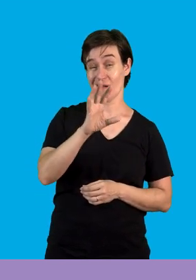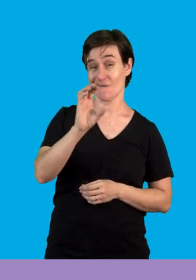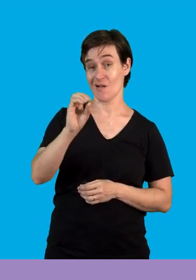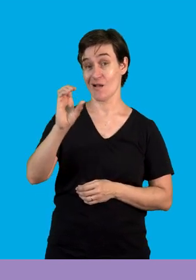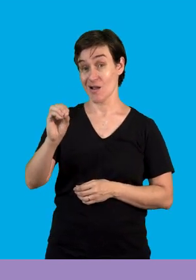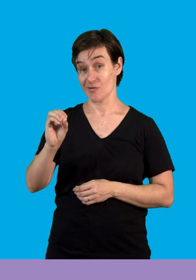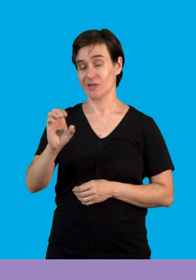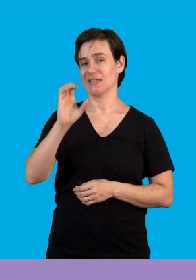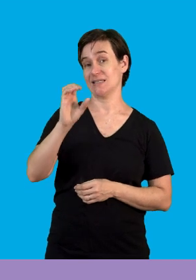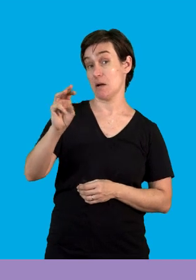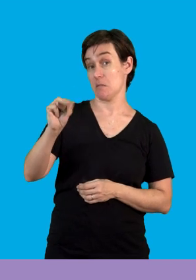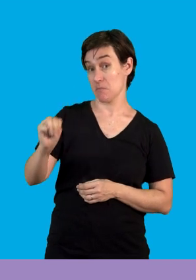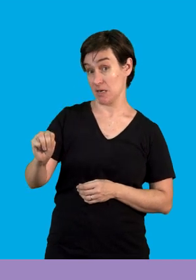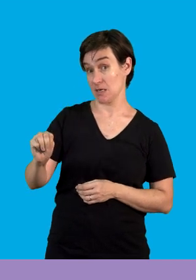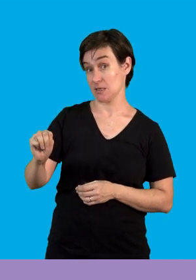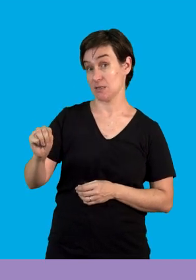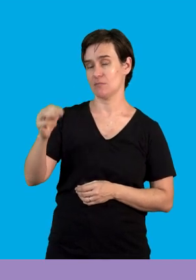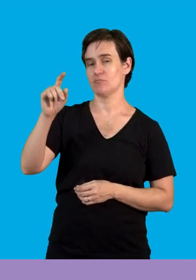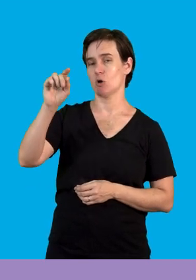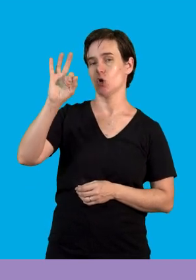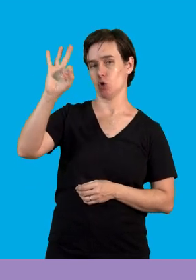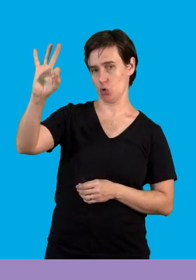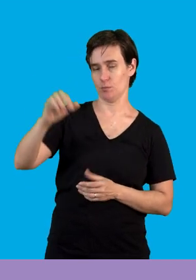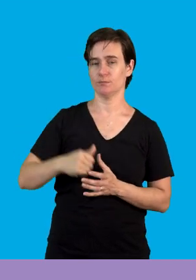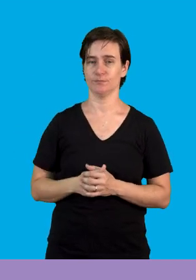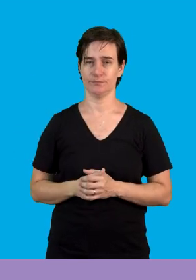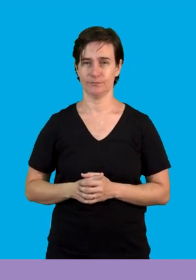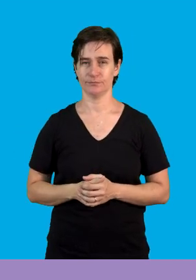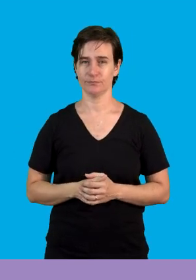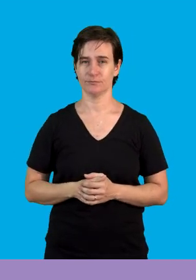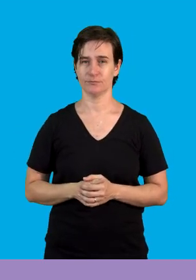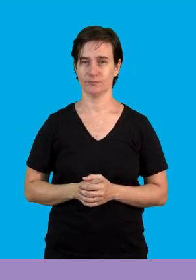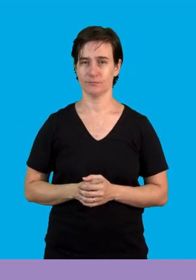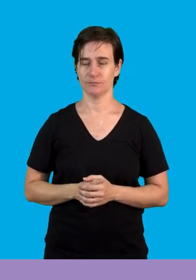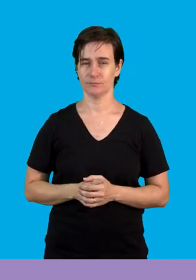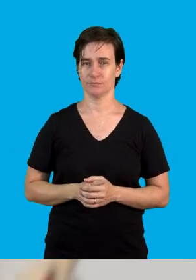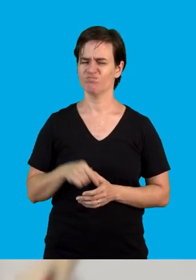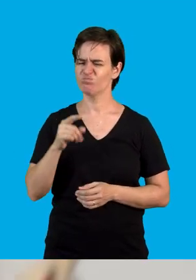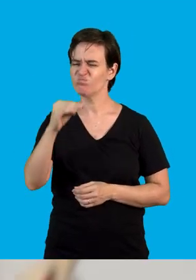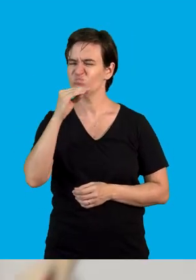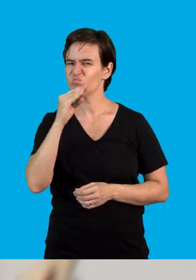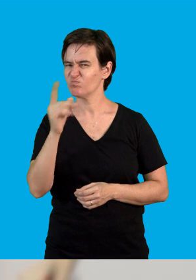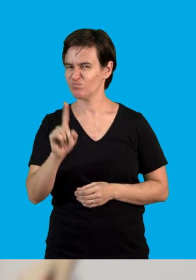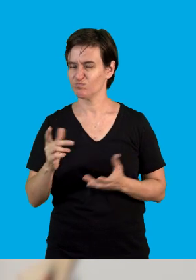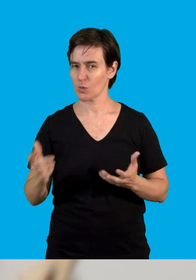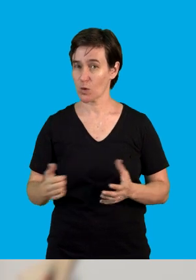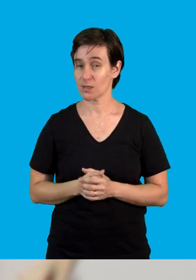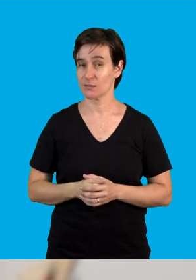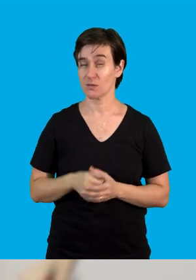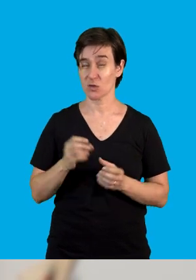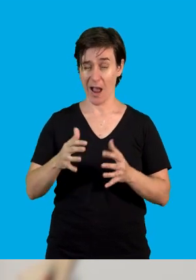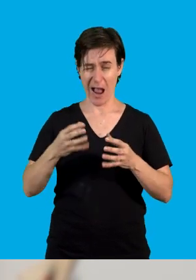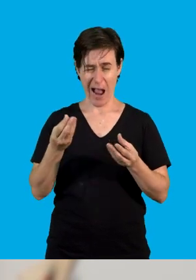4,500 centimeters cubed. So what does this mean? It means that the amount of